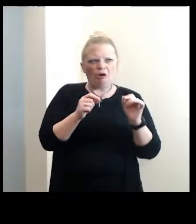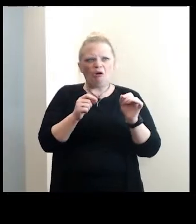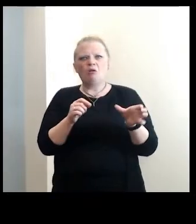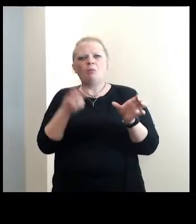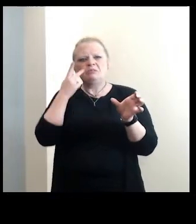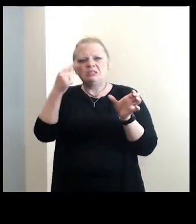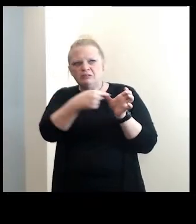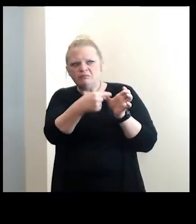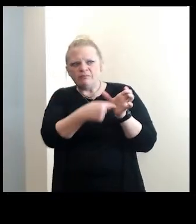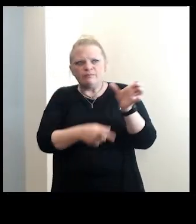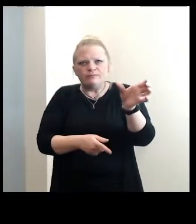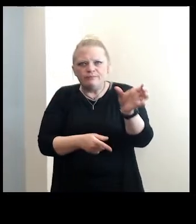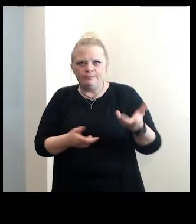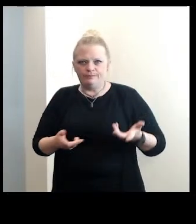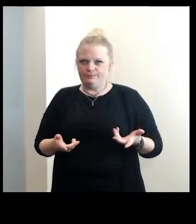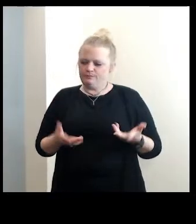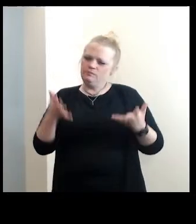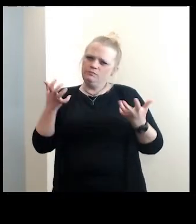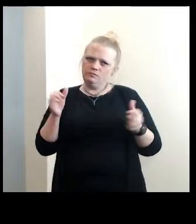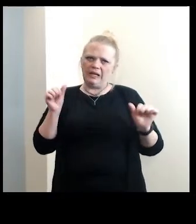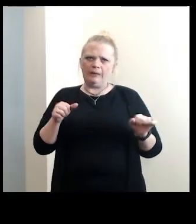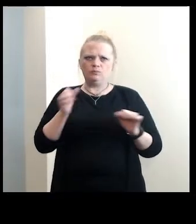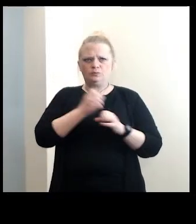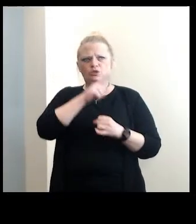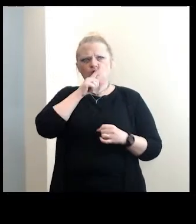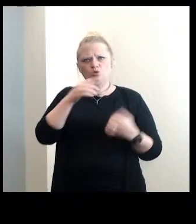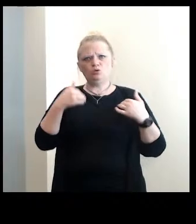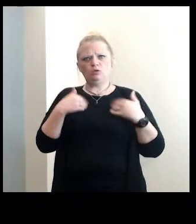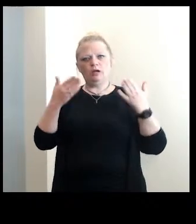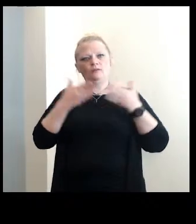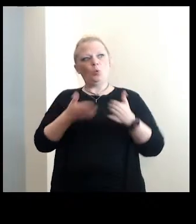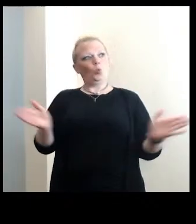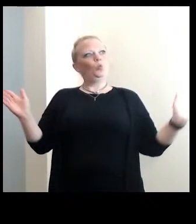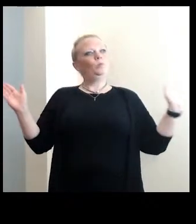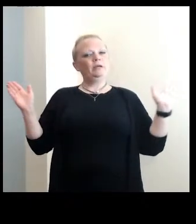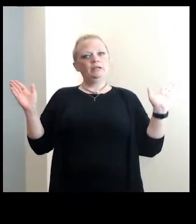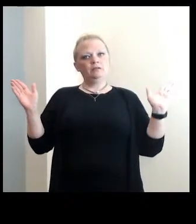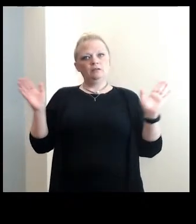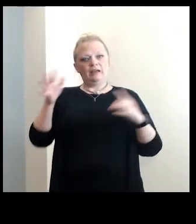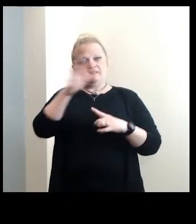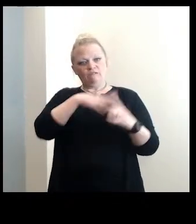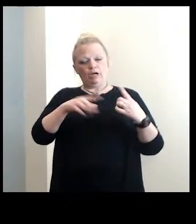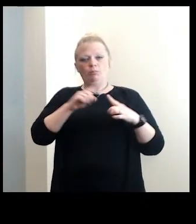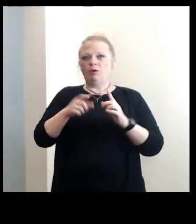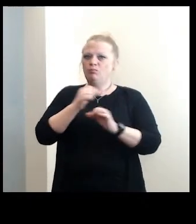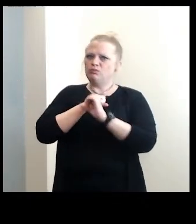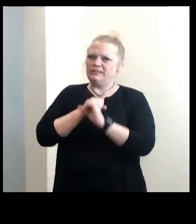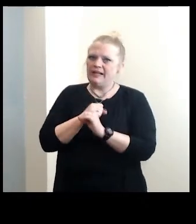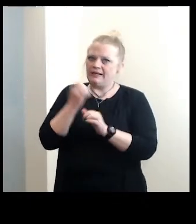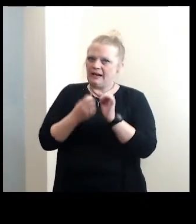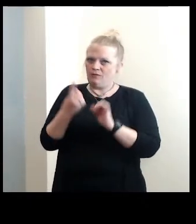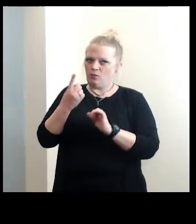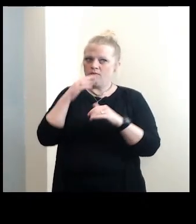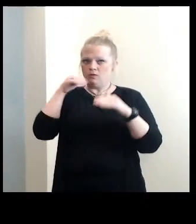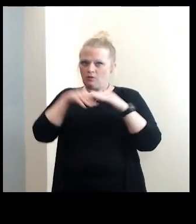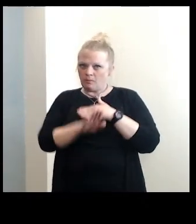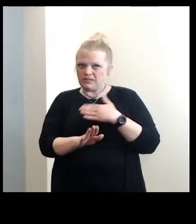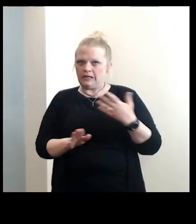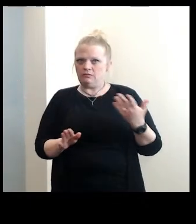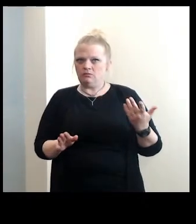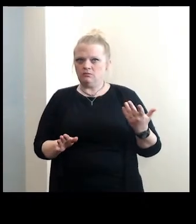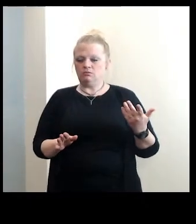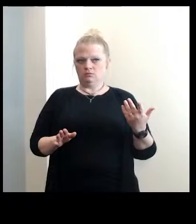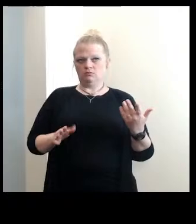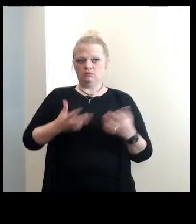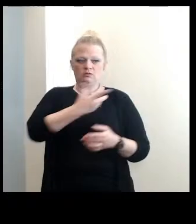see your Excelsior pass. We want to be able to ensure that we have an open environment, but one that protects everybody who walks in the doors,